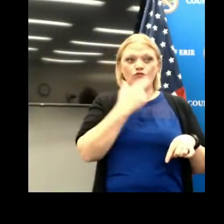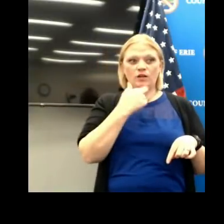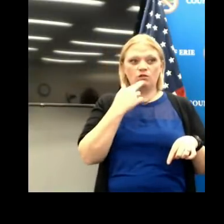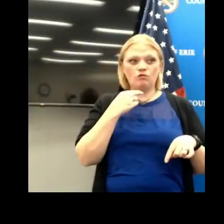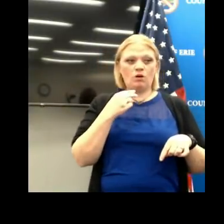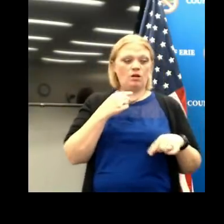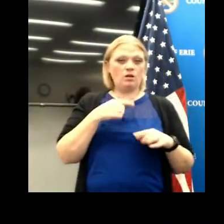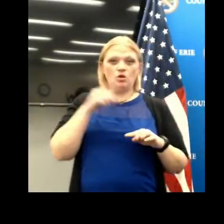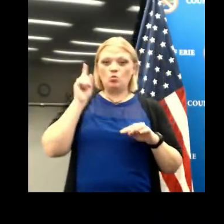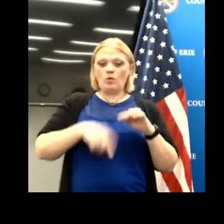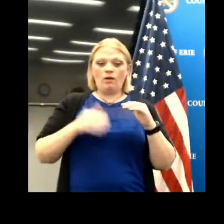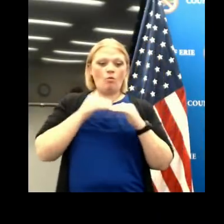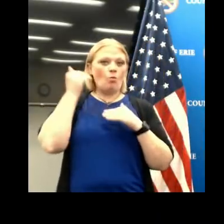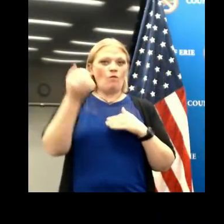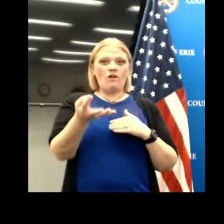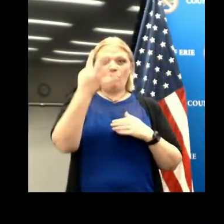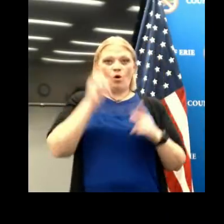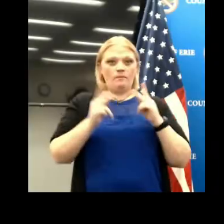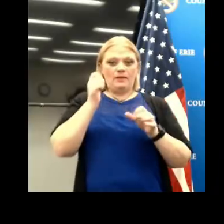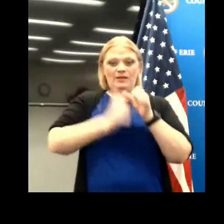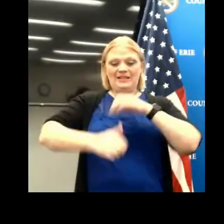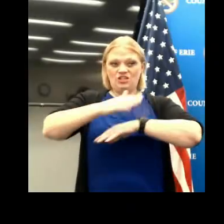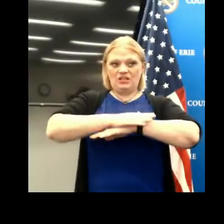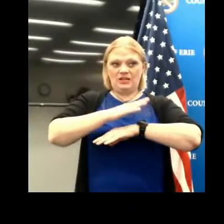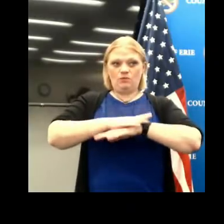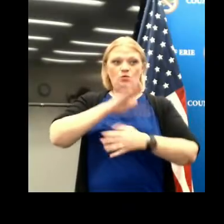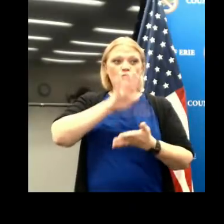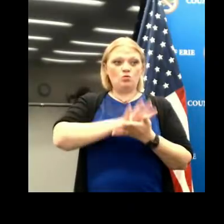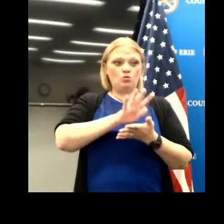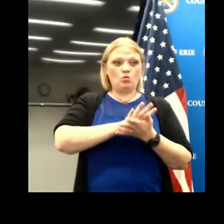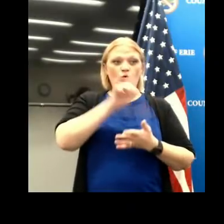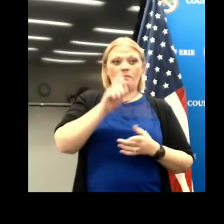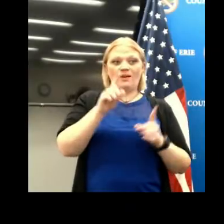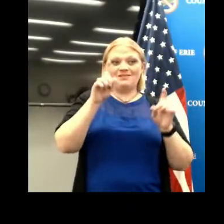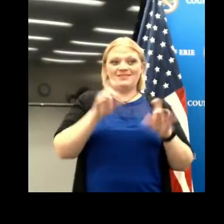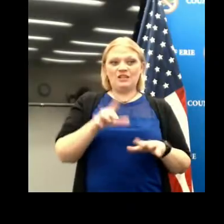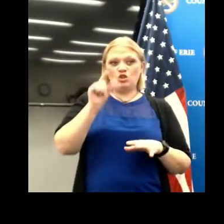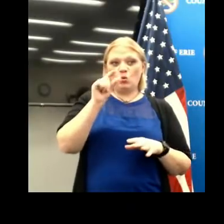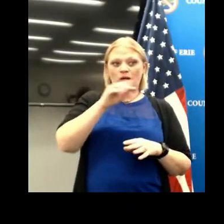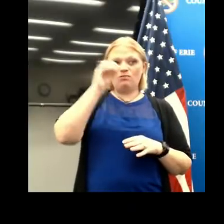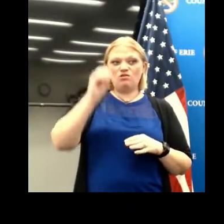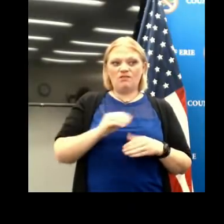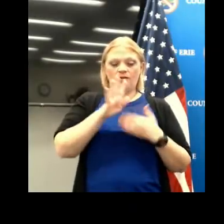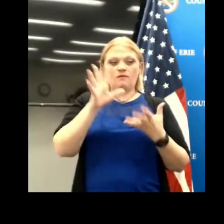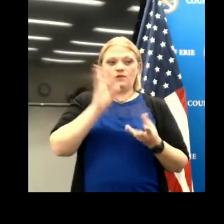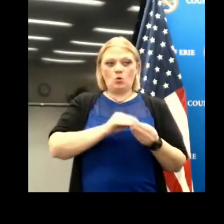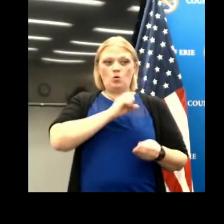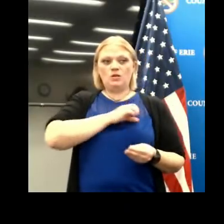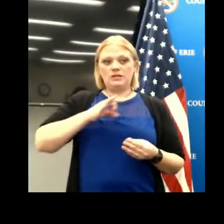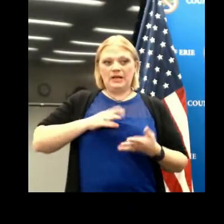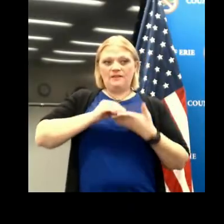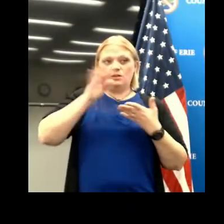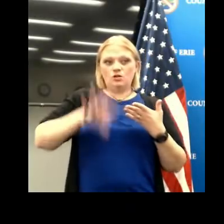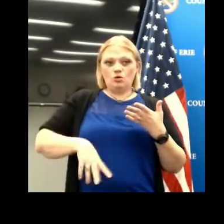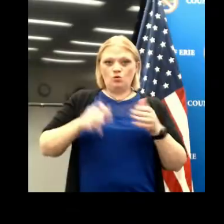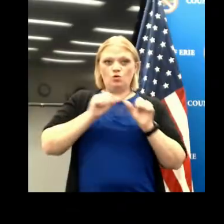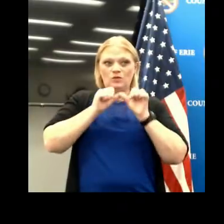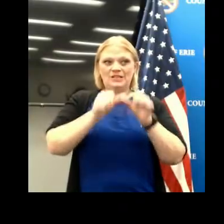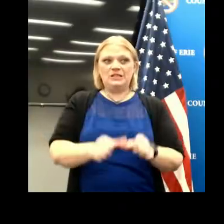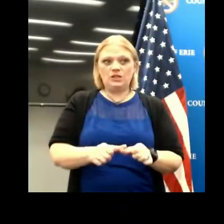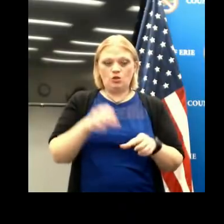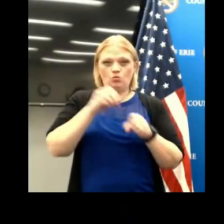more than 4 people per table. And then, of course, schools must test 20% of the total staff or students to maintain in-person